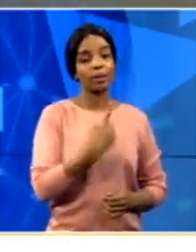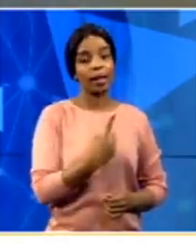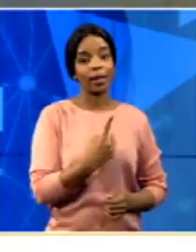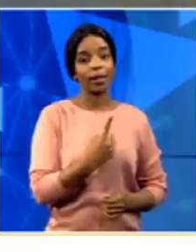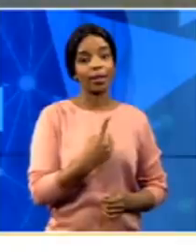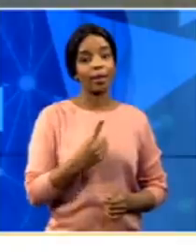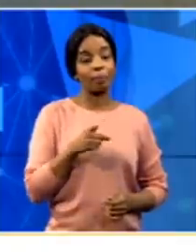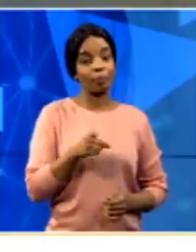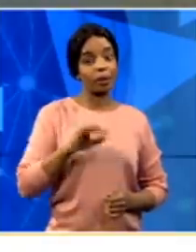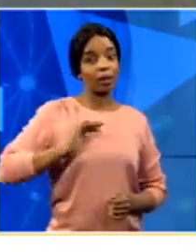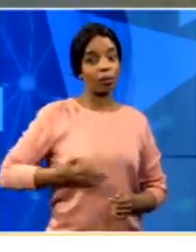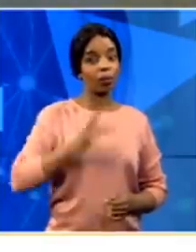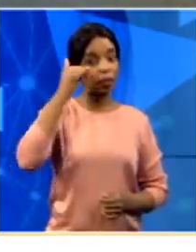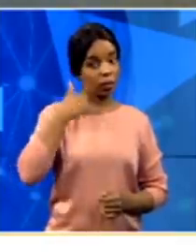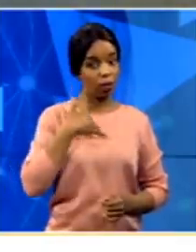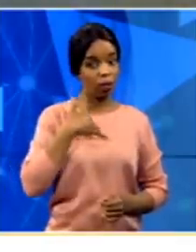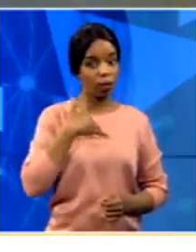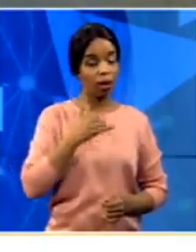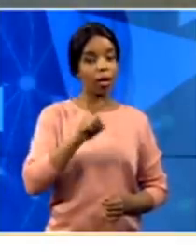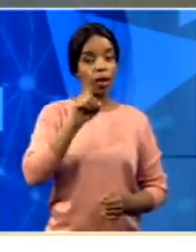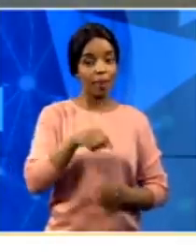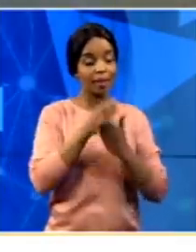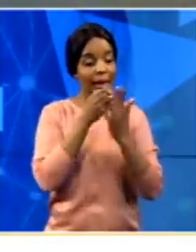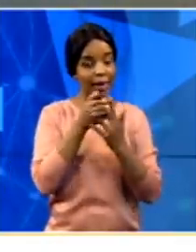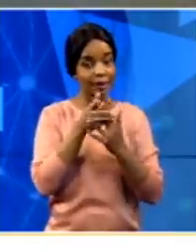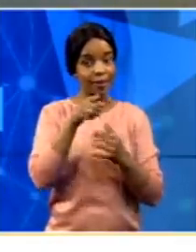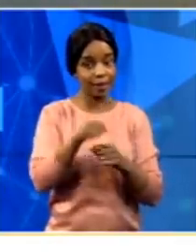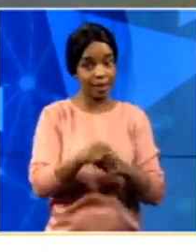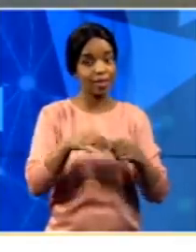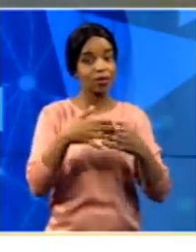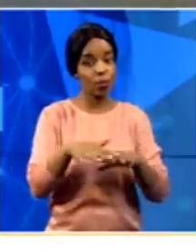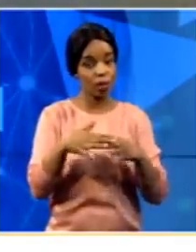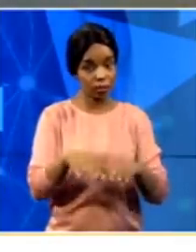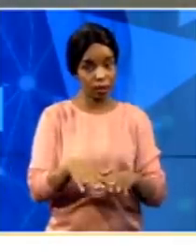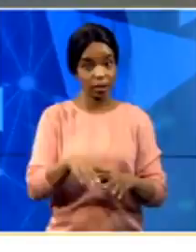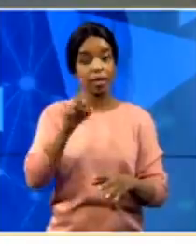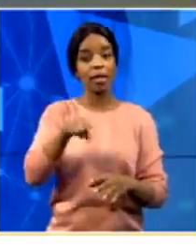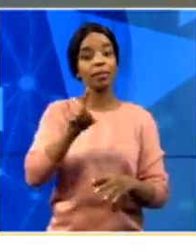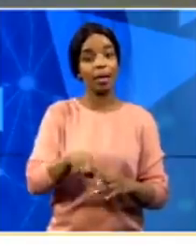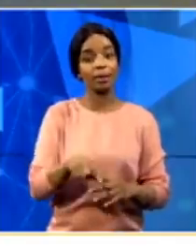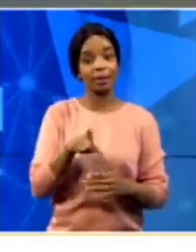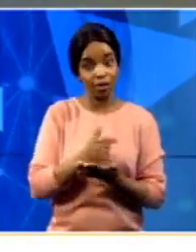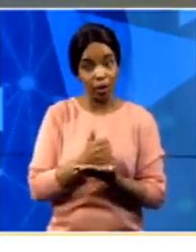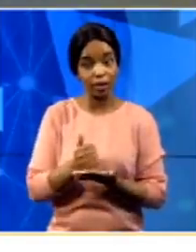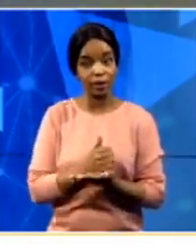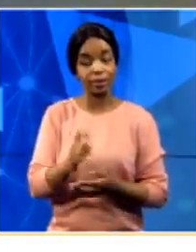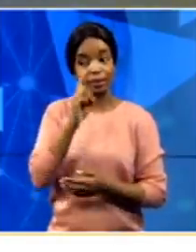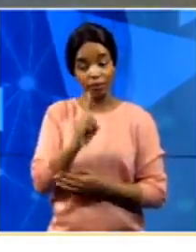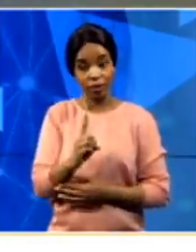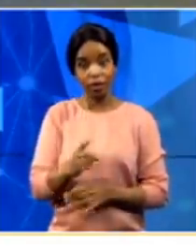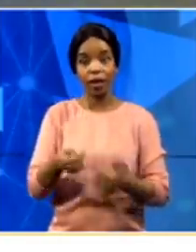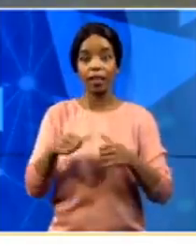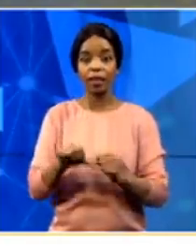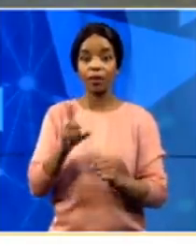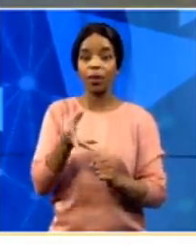needs to somehow get access onto this website. Whoever can help her, she must get on, she must register, and then will she get